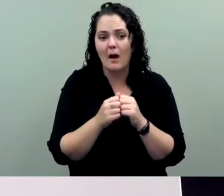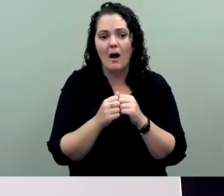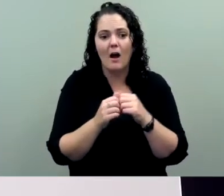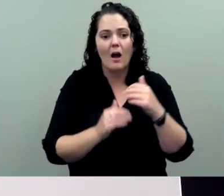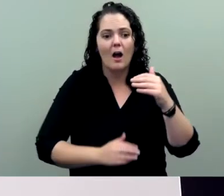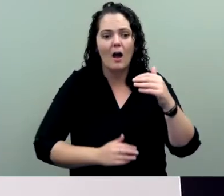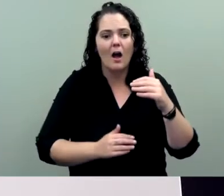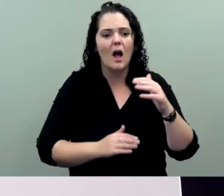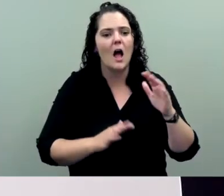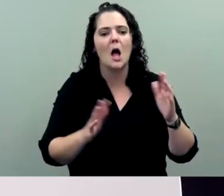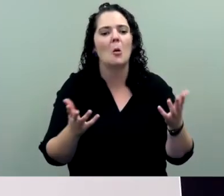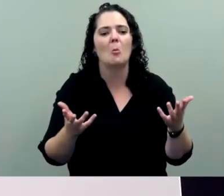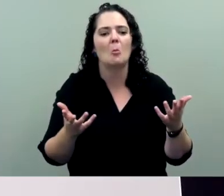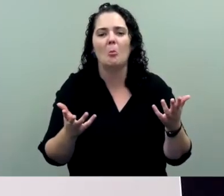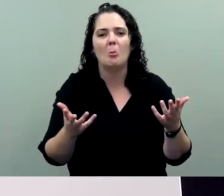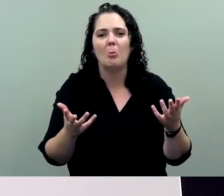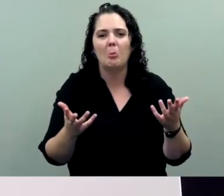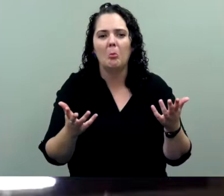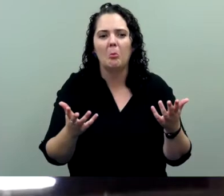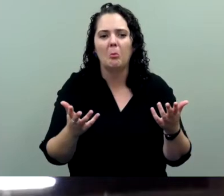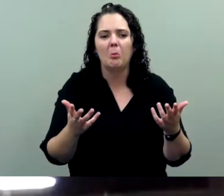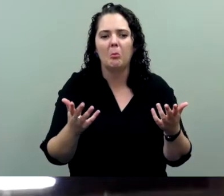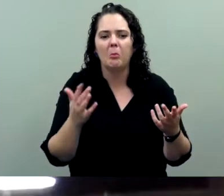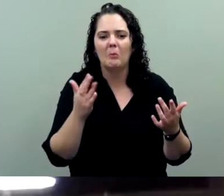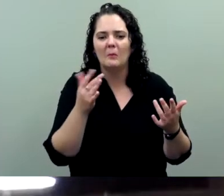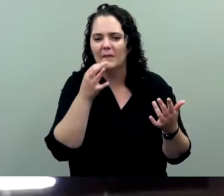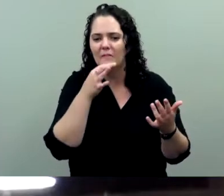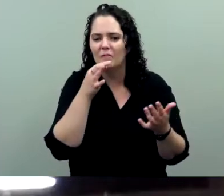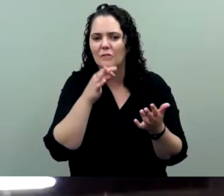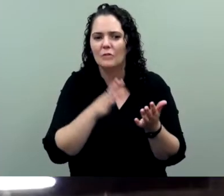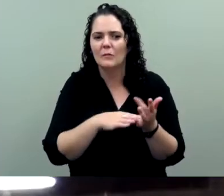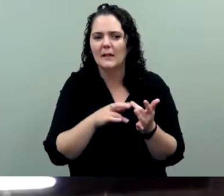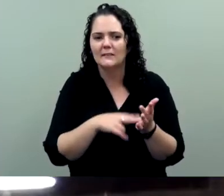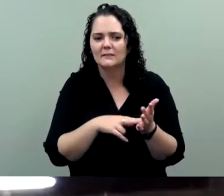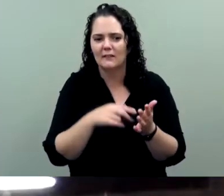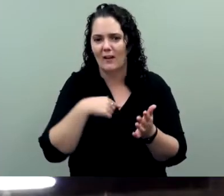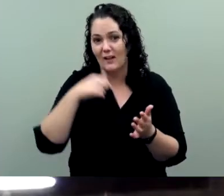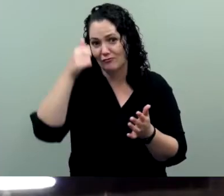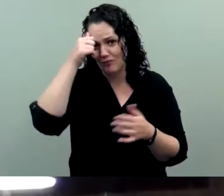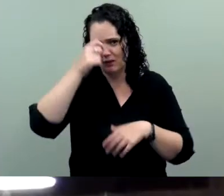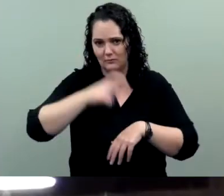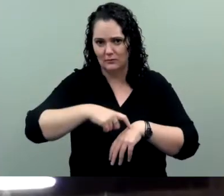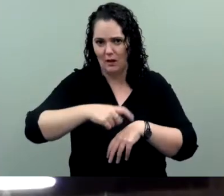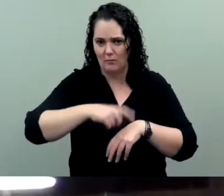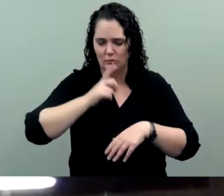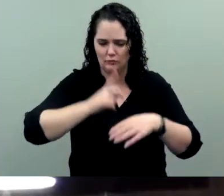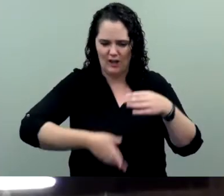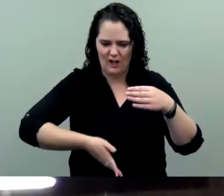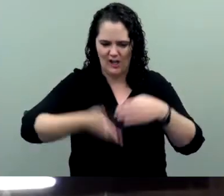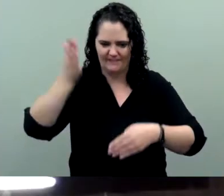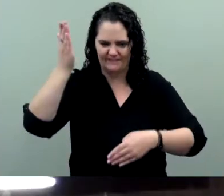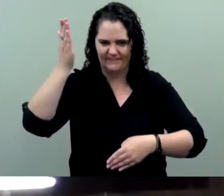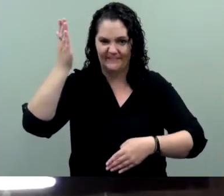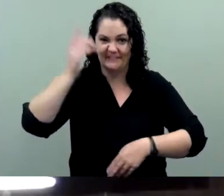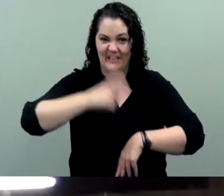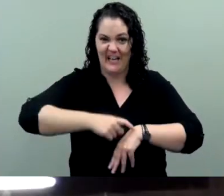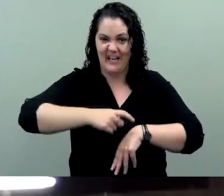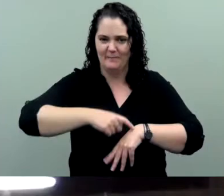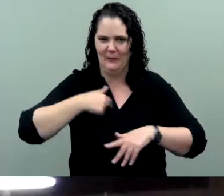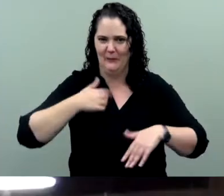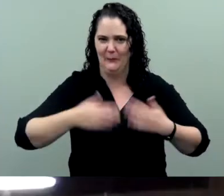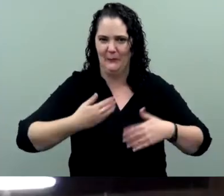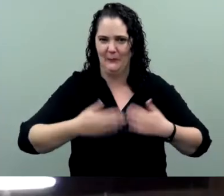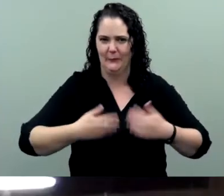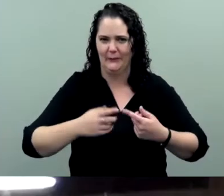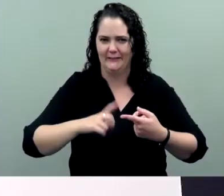All right, let's give it a couple more minutes on this. I know we're gonna run out of time, so we got to keep going, but let's